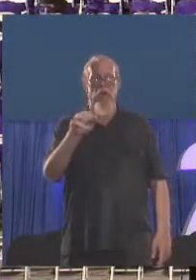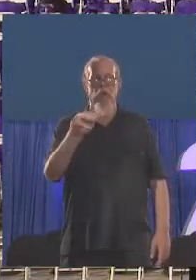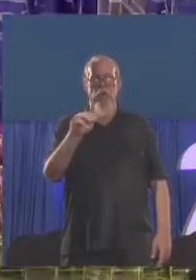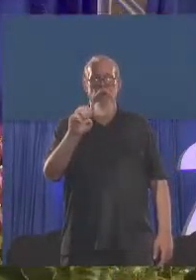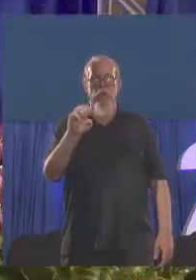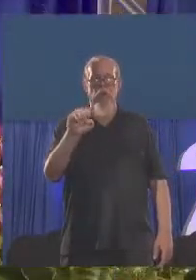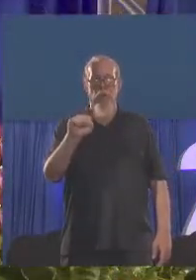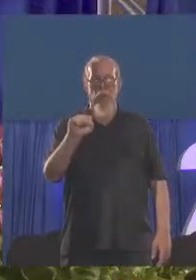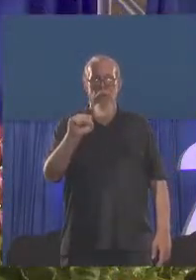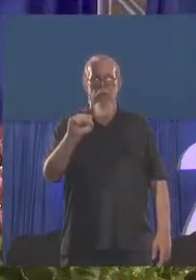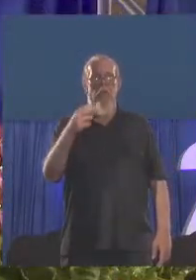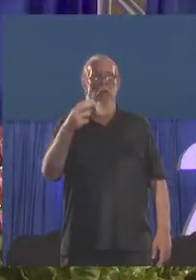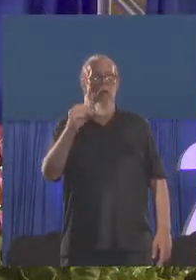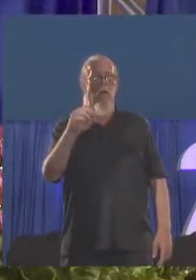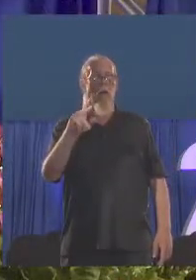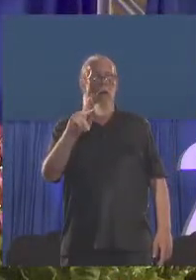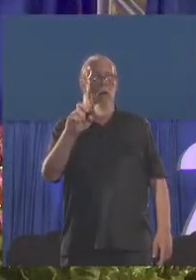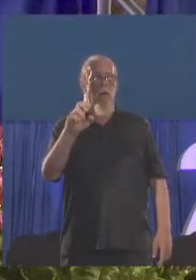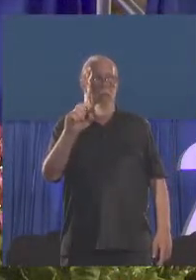Hockett.